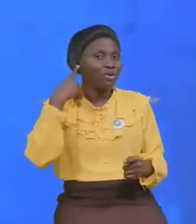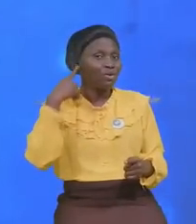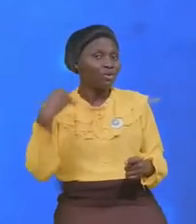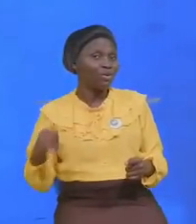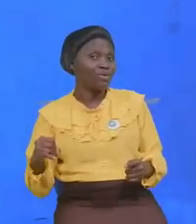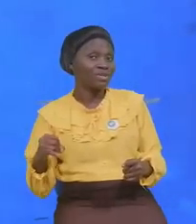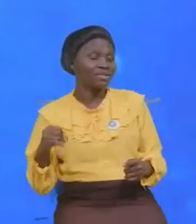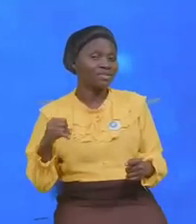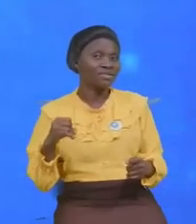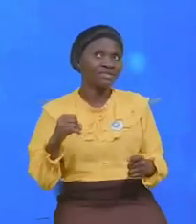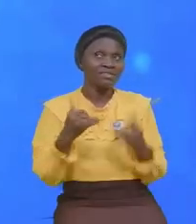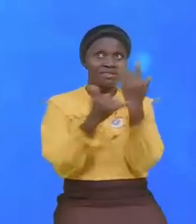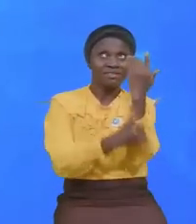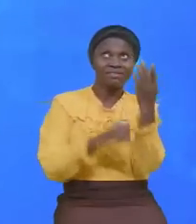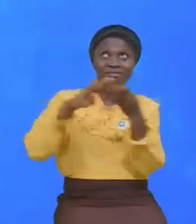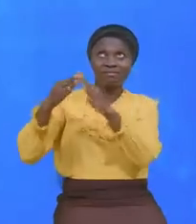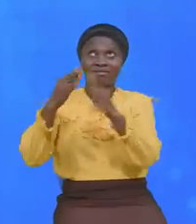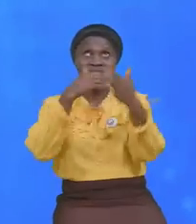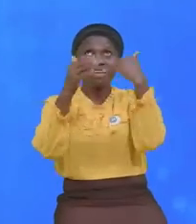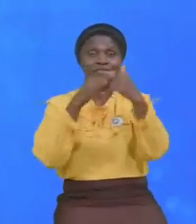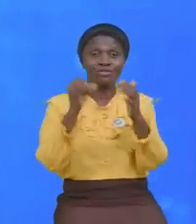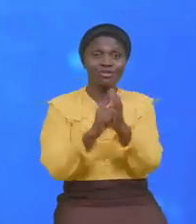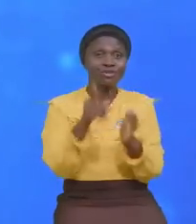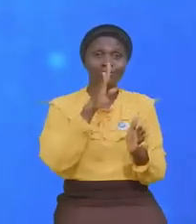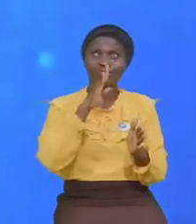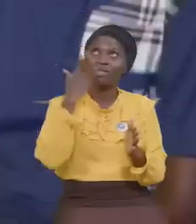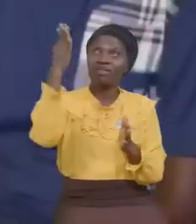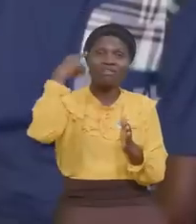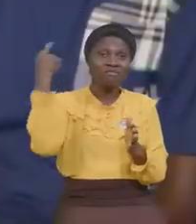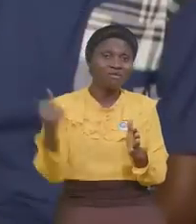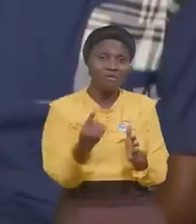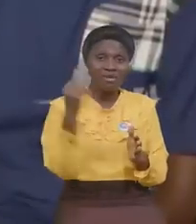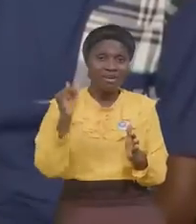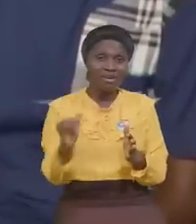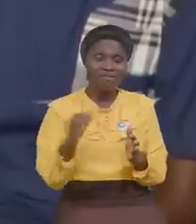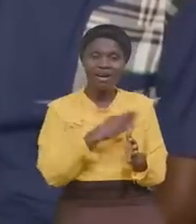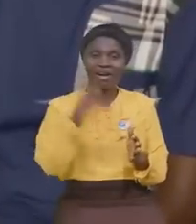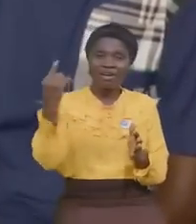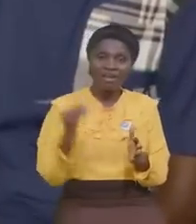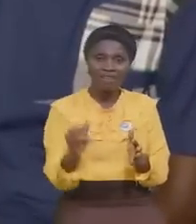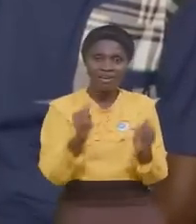that you'll be there forever and ever with him.